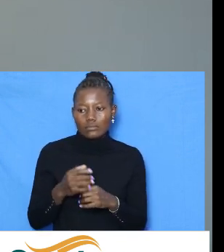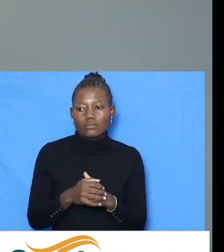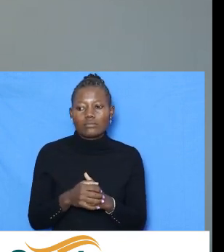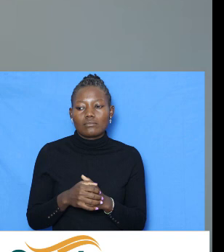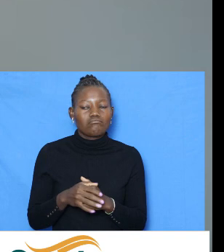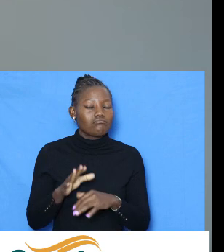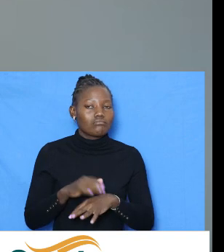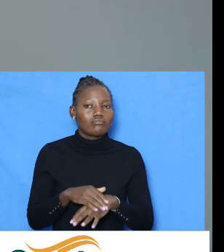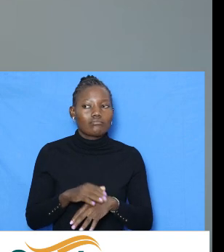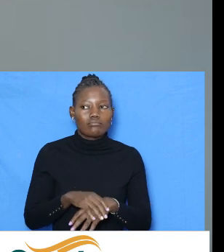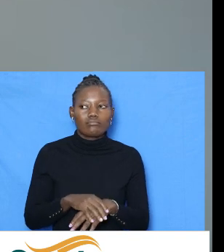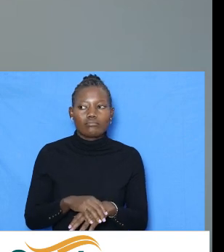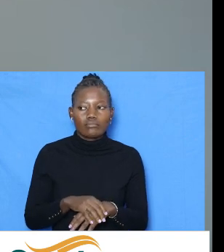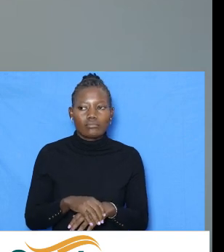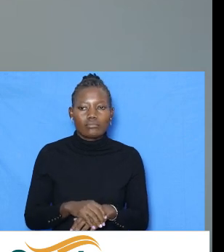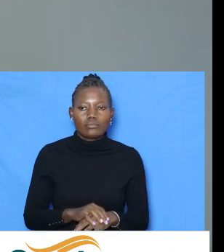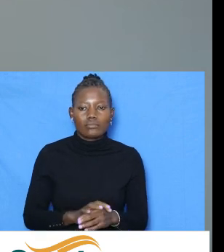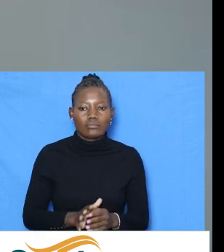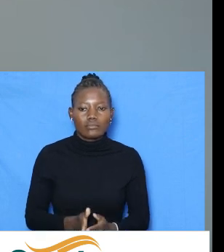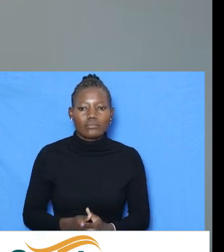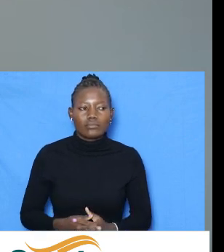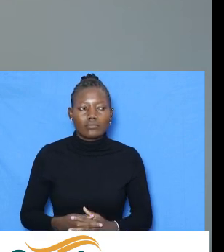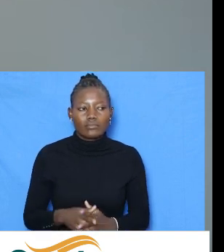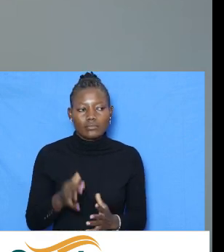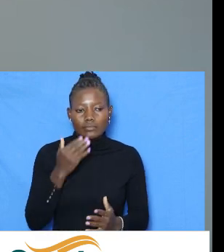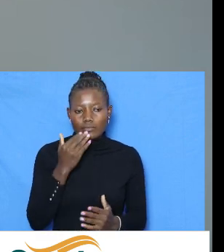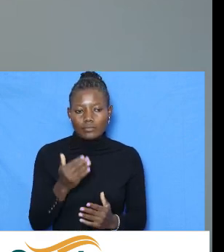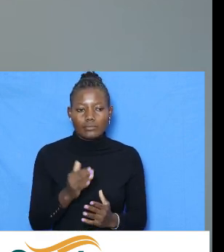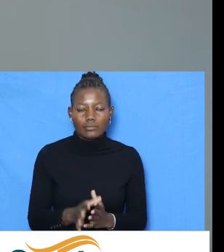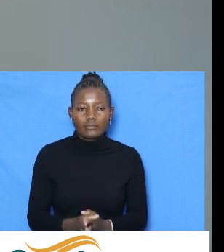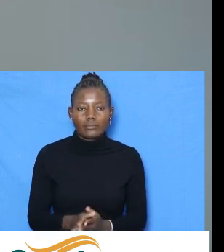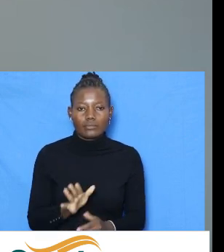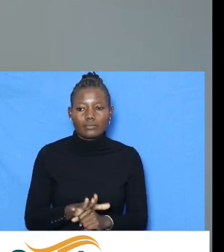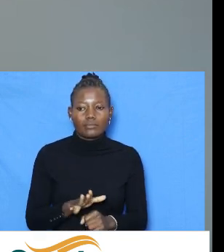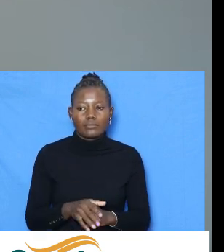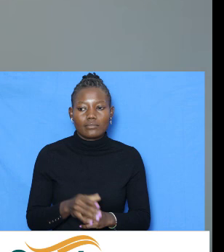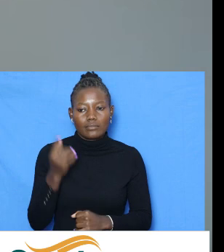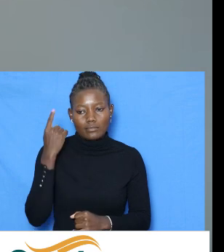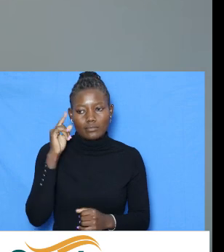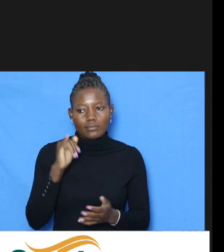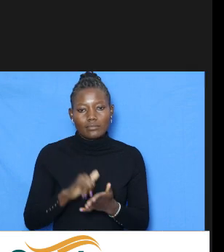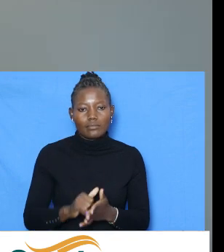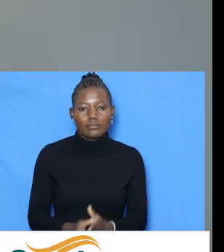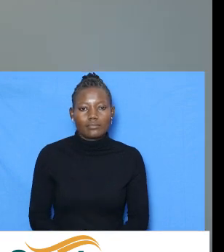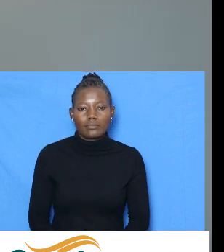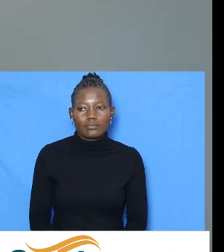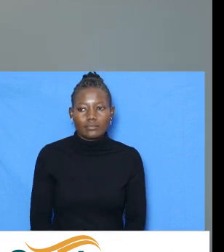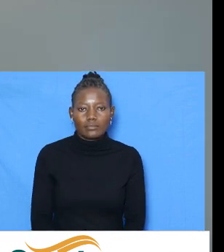is brilliant. Yeah, yeah. Okay, thank you. Thank you so much for that. Thank you.